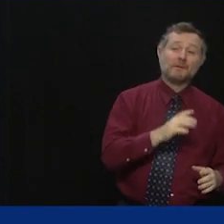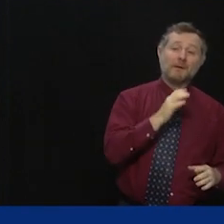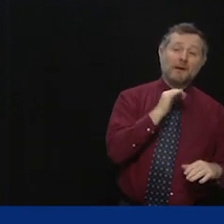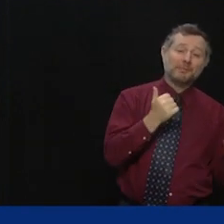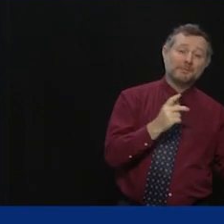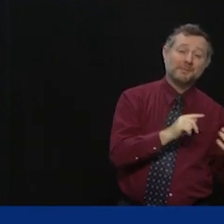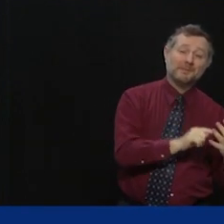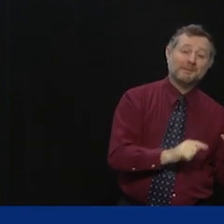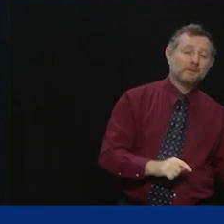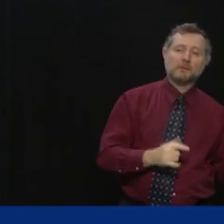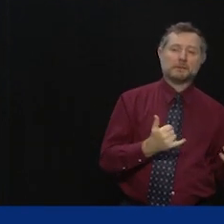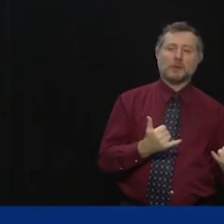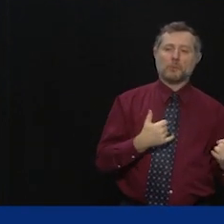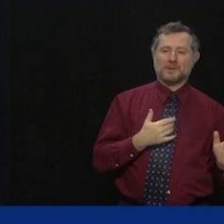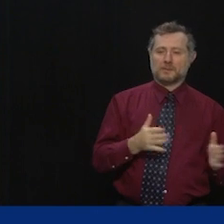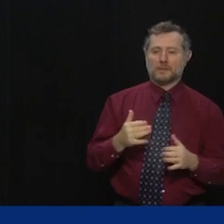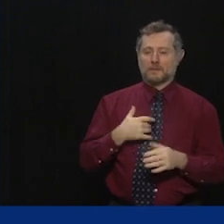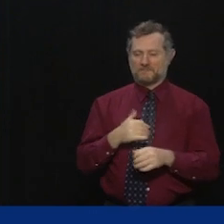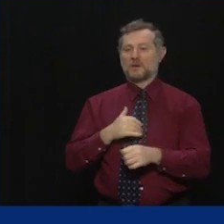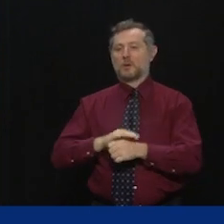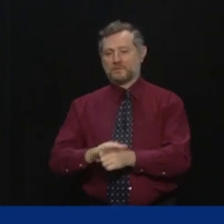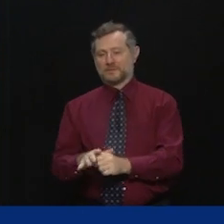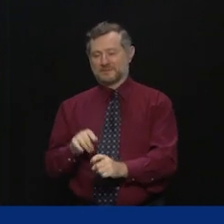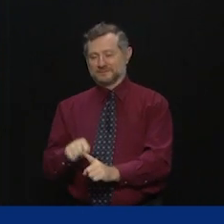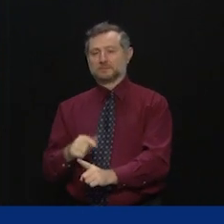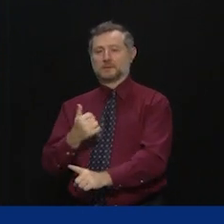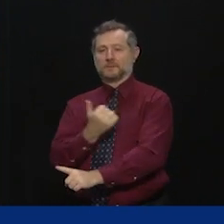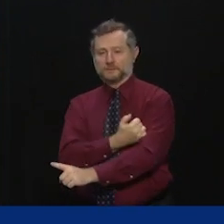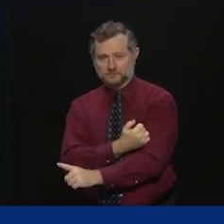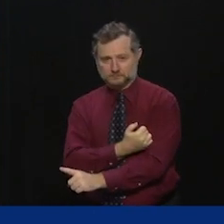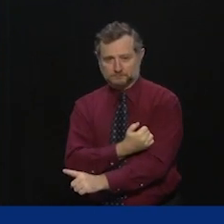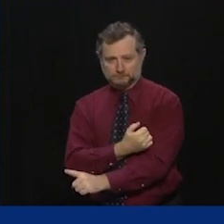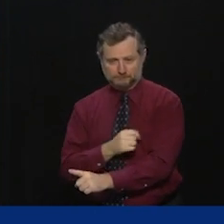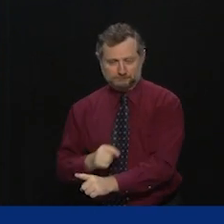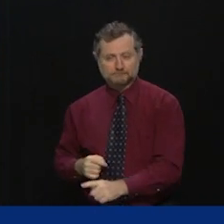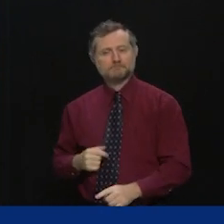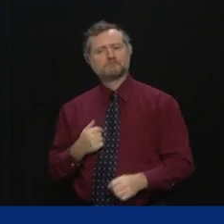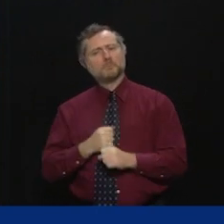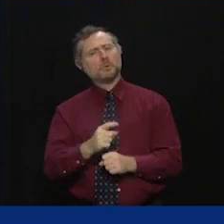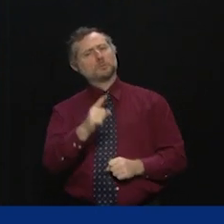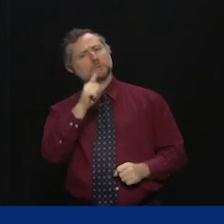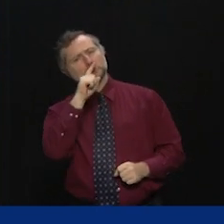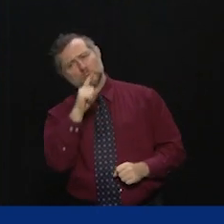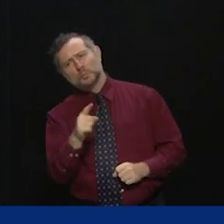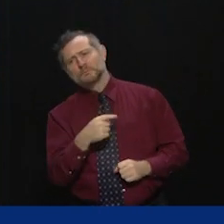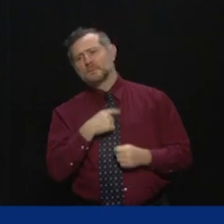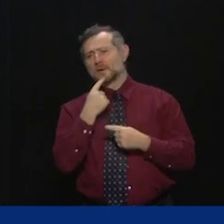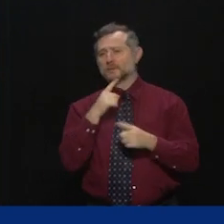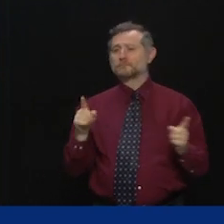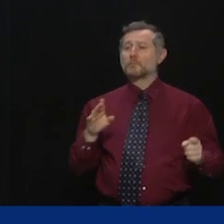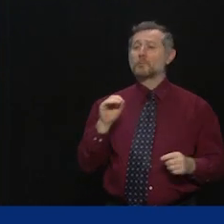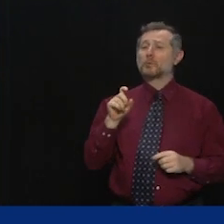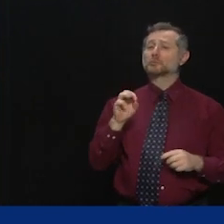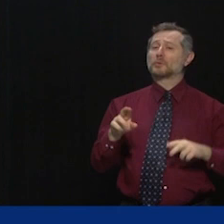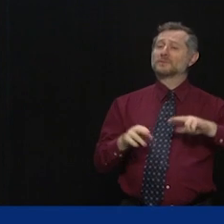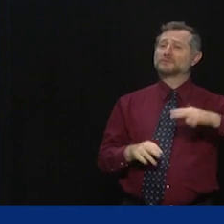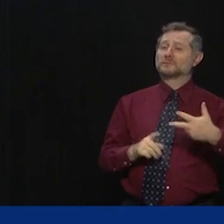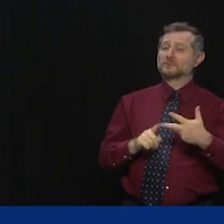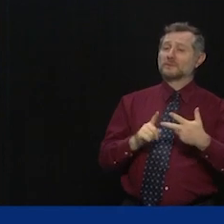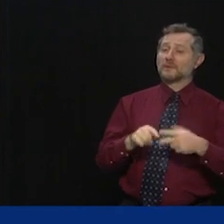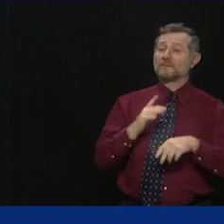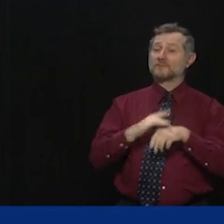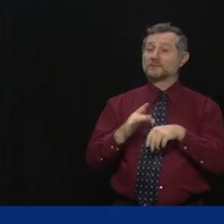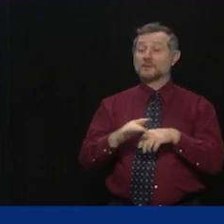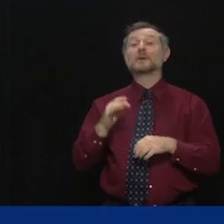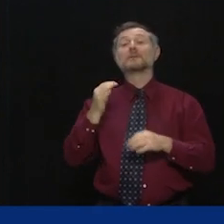more vaccine to make sure that they won't succumb to this as well. So we want to make sure that you know booster shots are going to be available, free booster shots, at